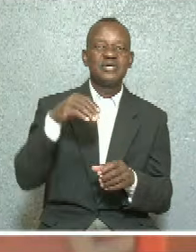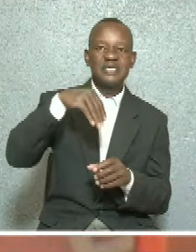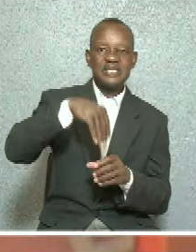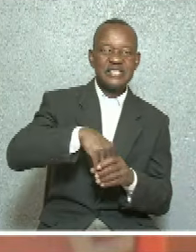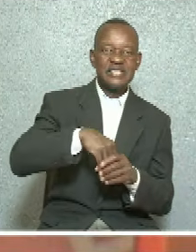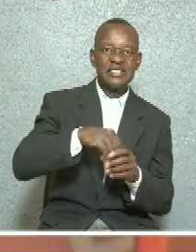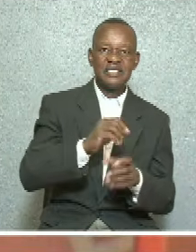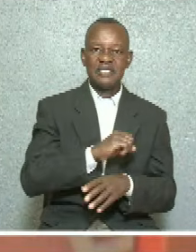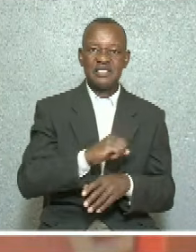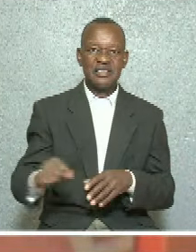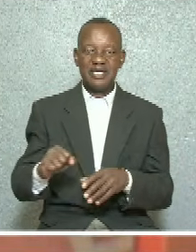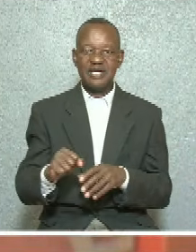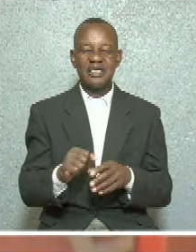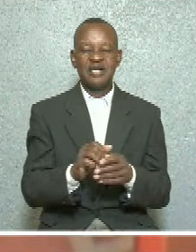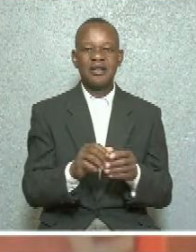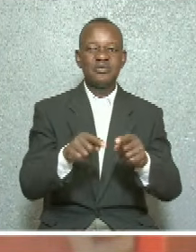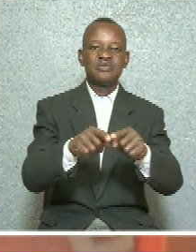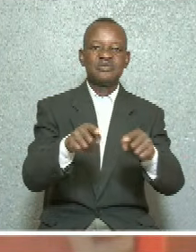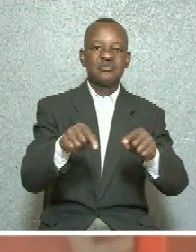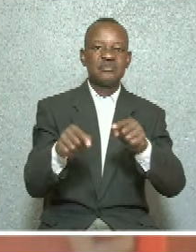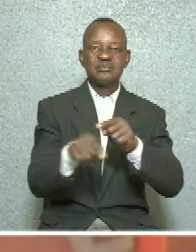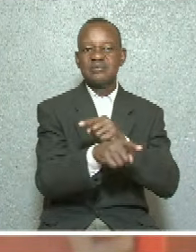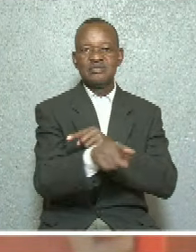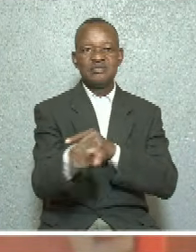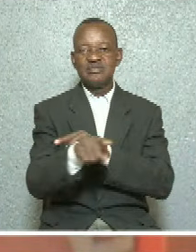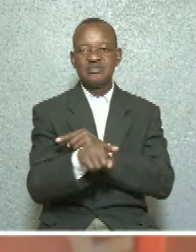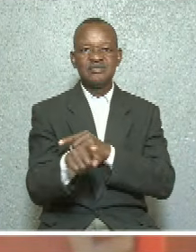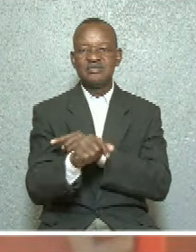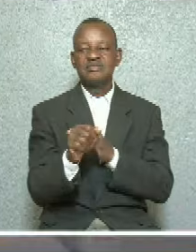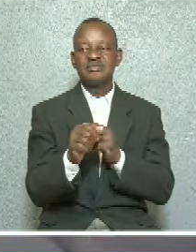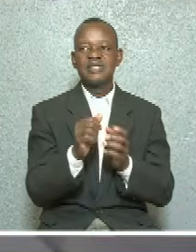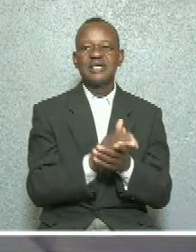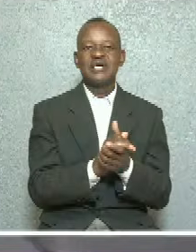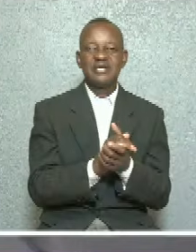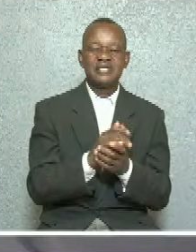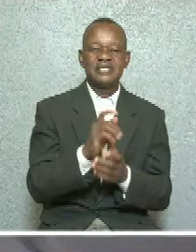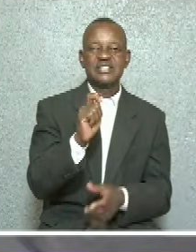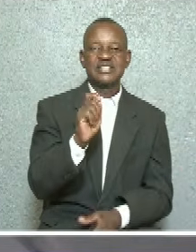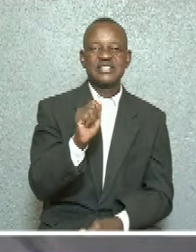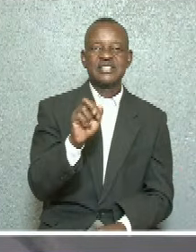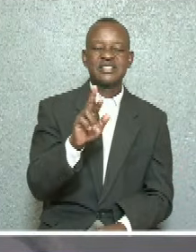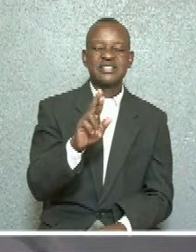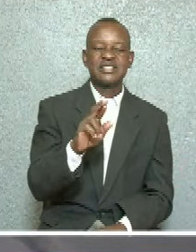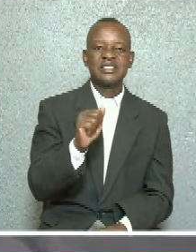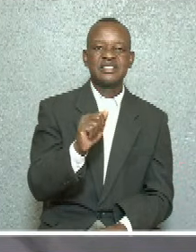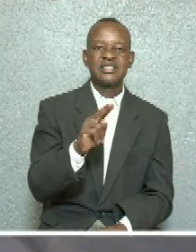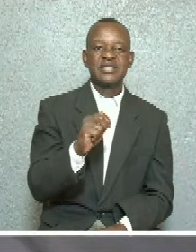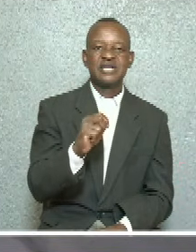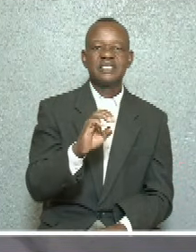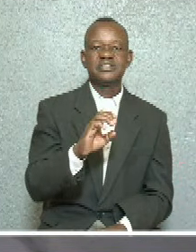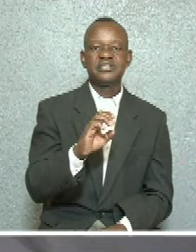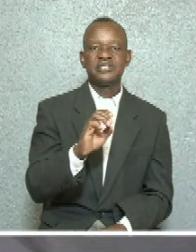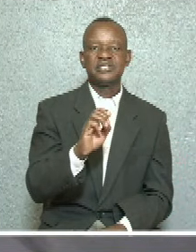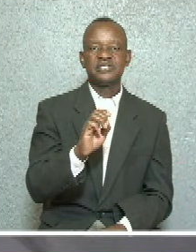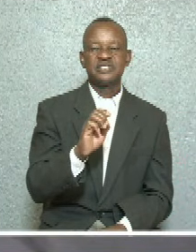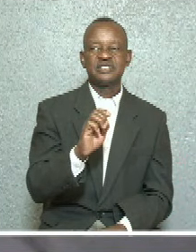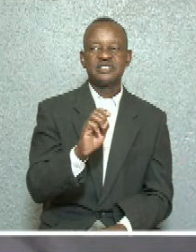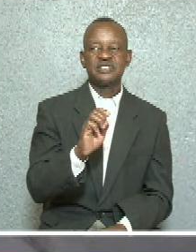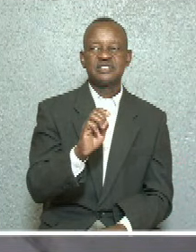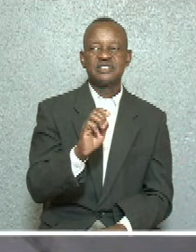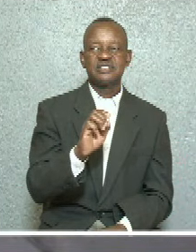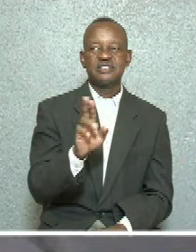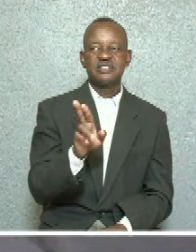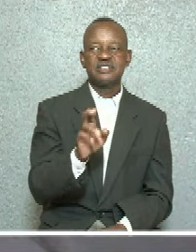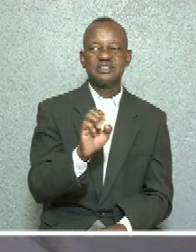My name is Precious, and I wanted to ask, why did Dr. Samyuma do the stuff that he was doing? Like sweeping